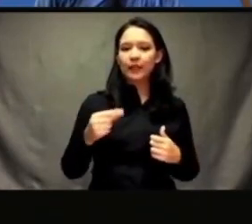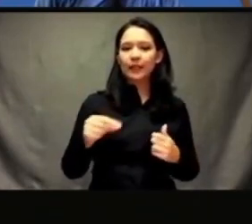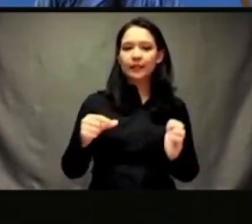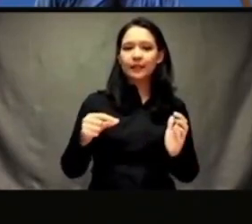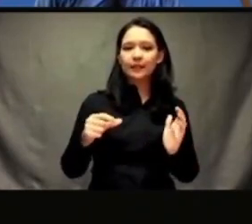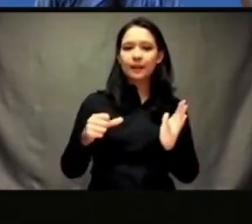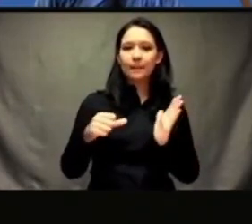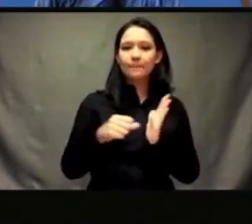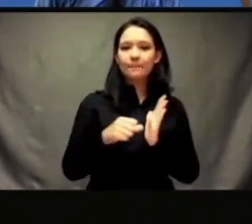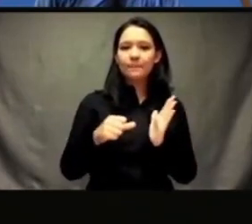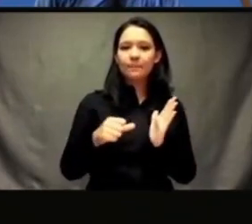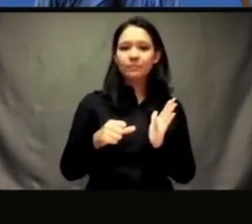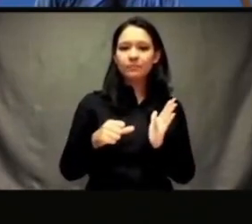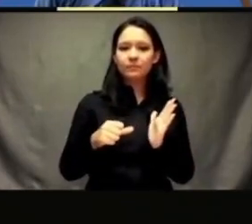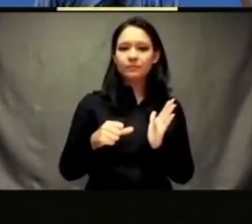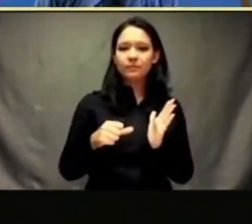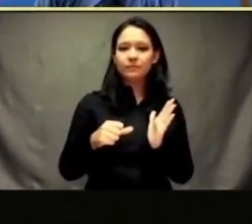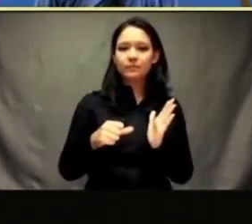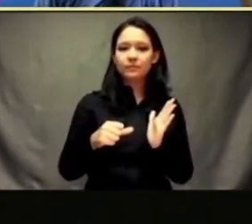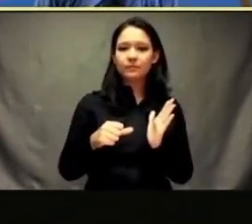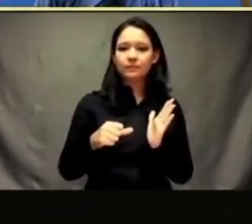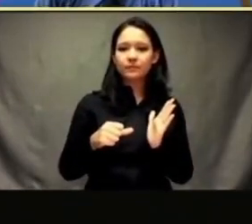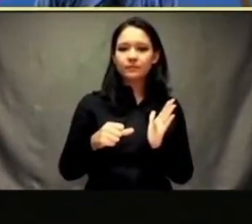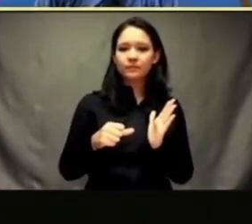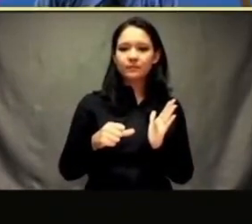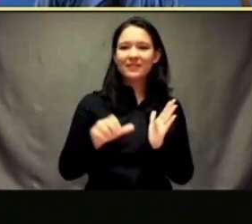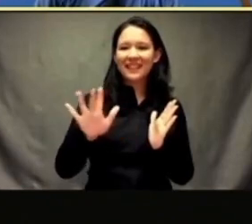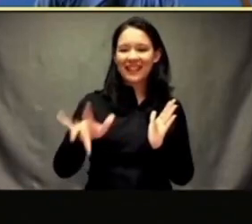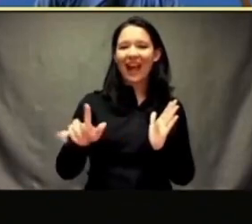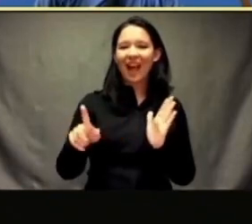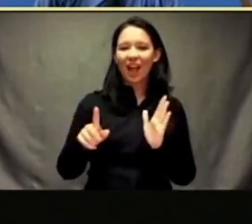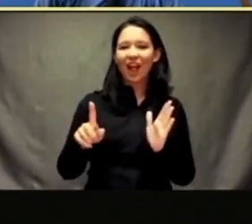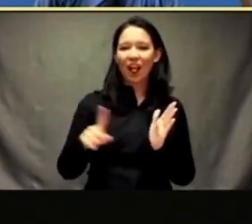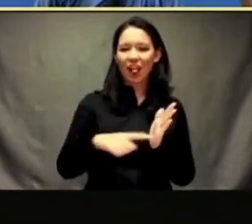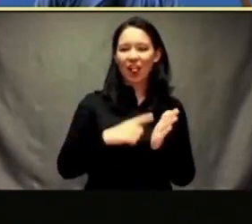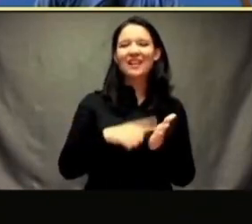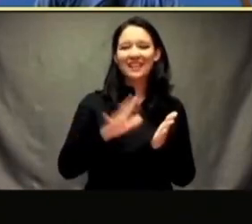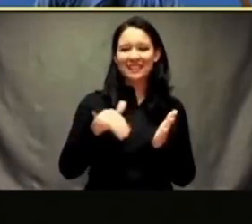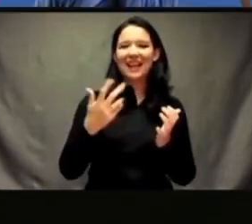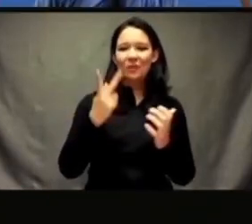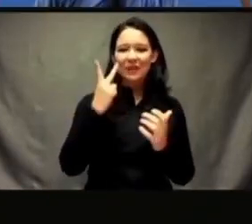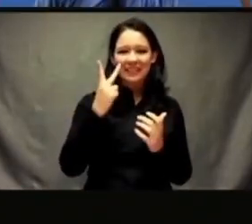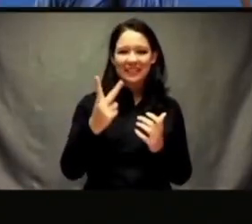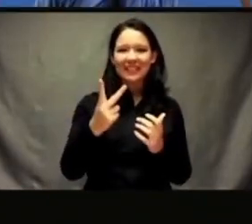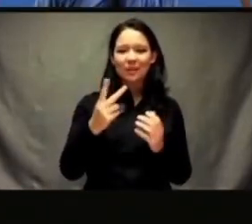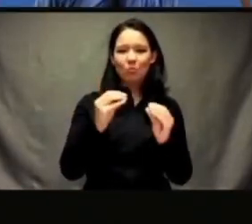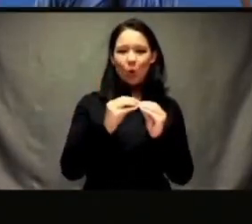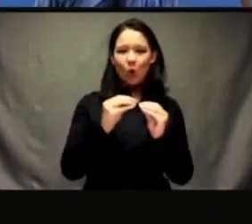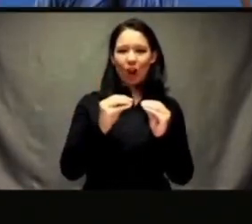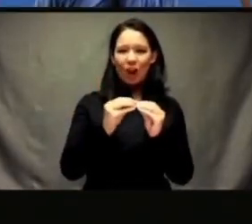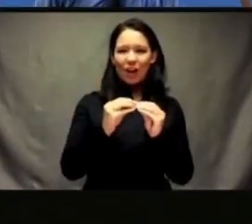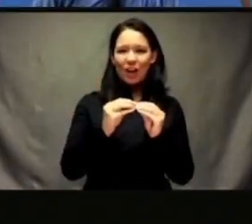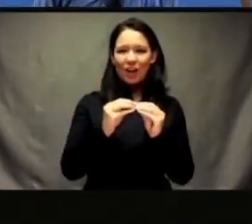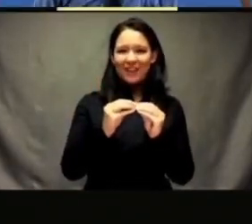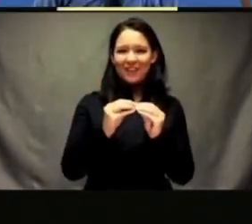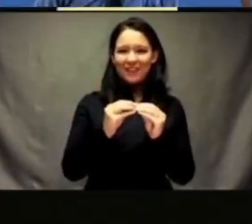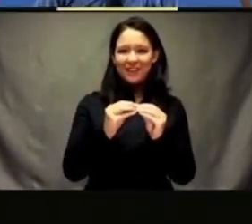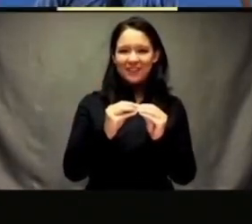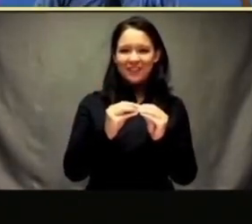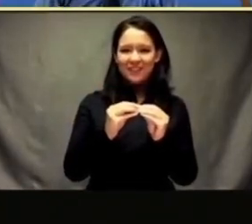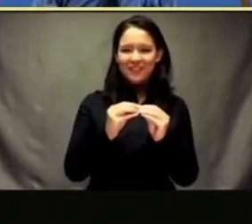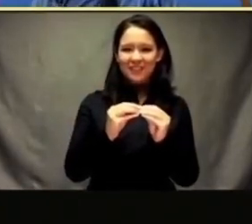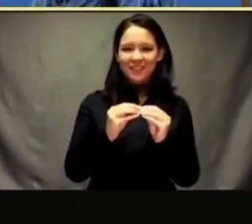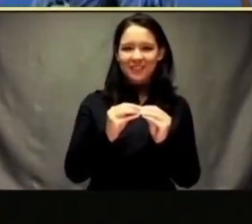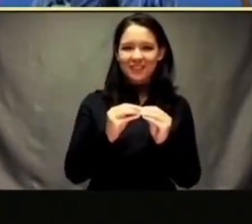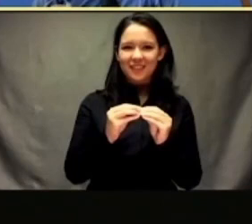a little bit of space of your screen. Oh, this one. Yes, so you can see it bigger because people is saying that. Oh, Okay,